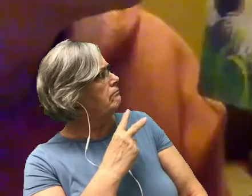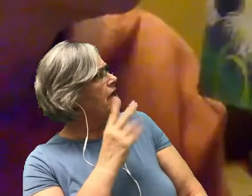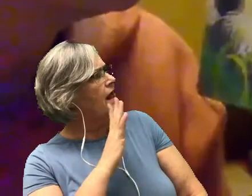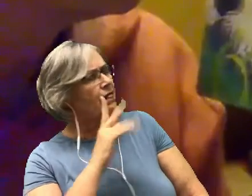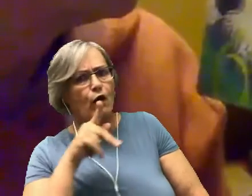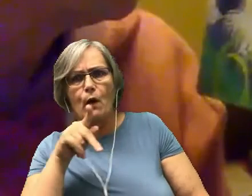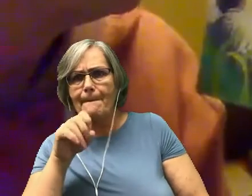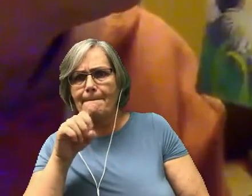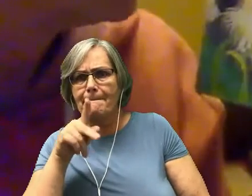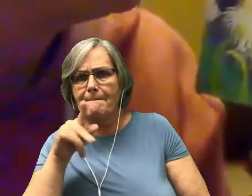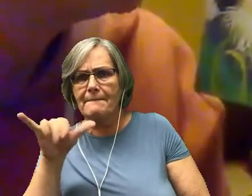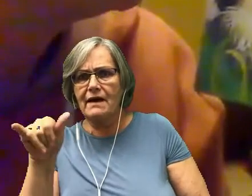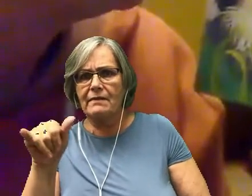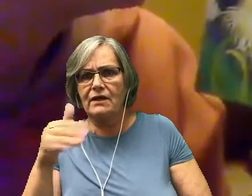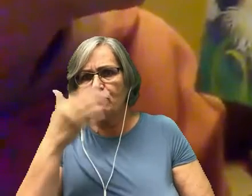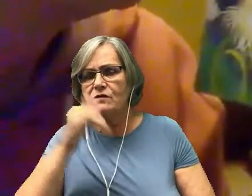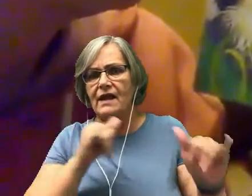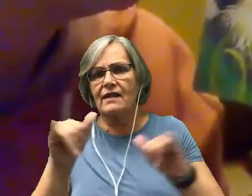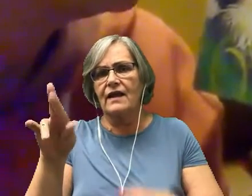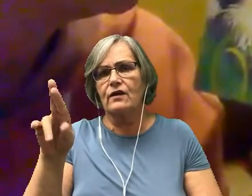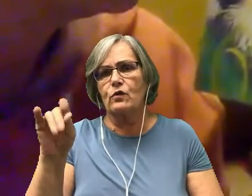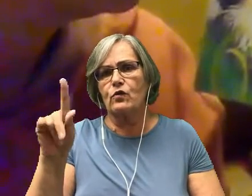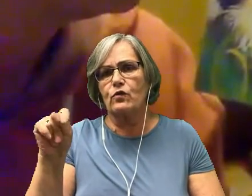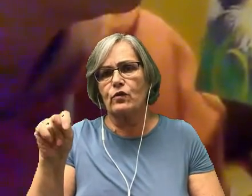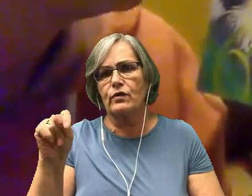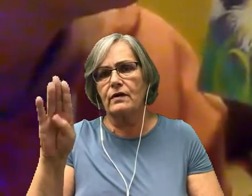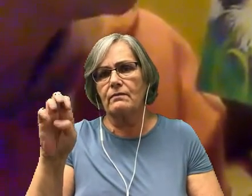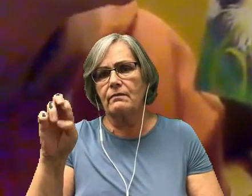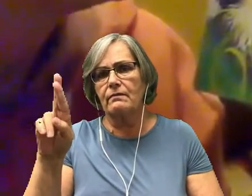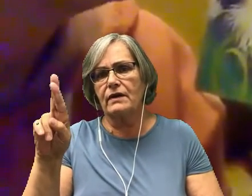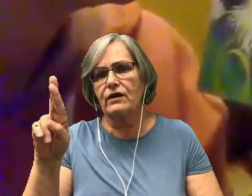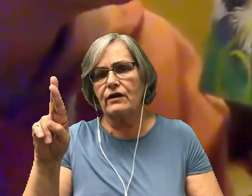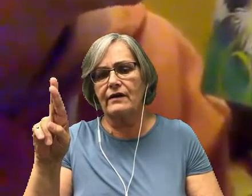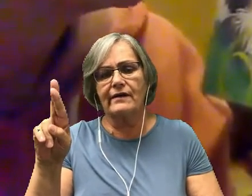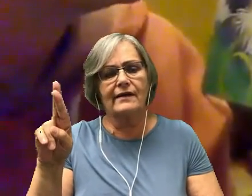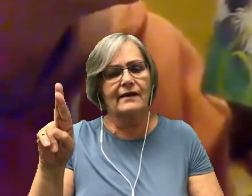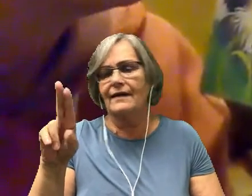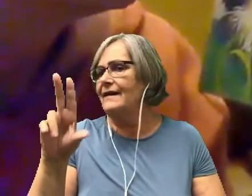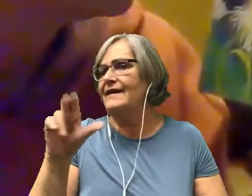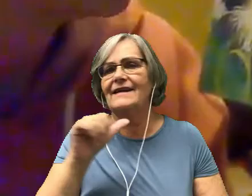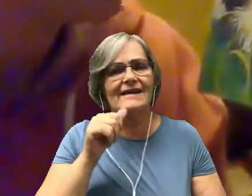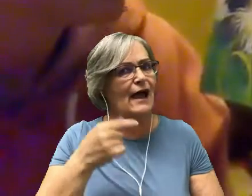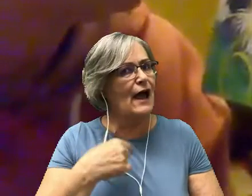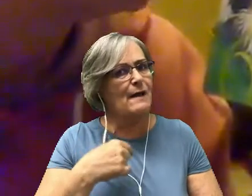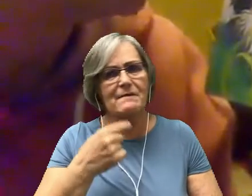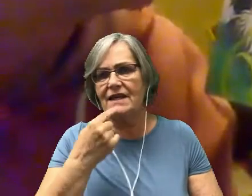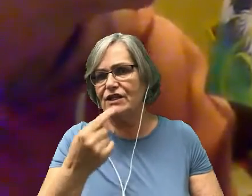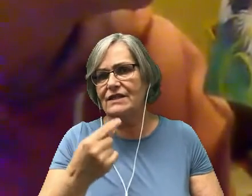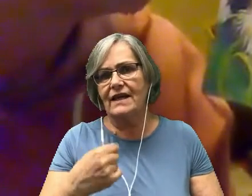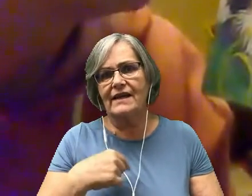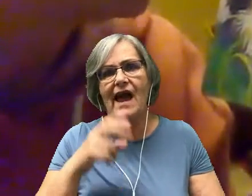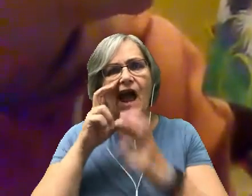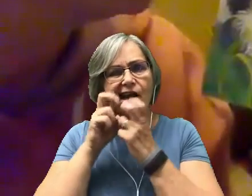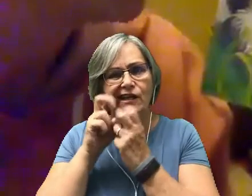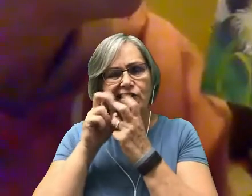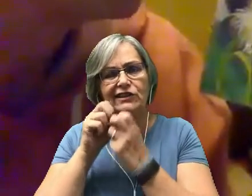surprised turned around. "Hello, Poppy. You smell like root beer." The wise old skunk chuckled. "That's not me,"